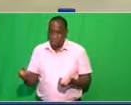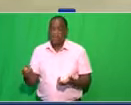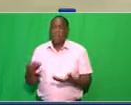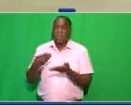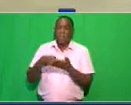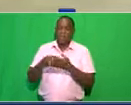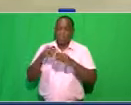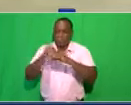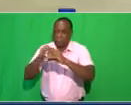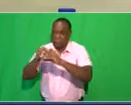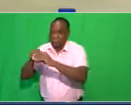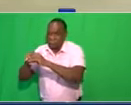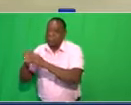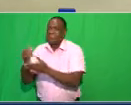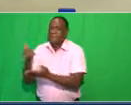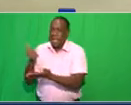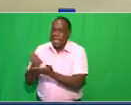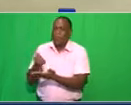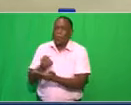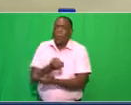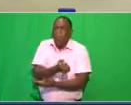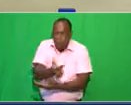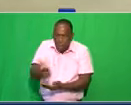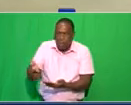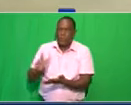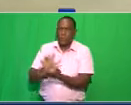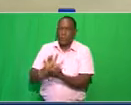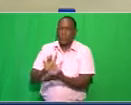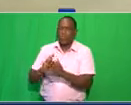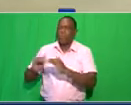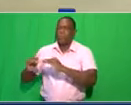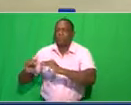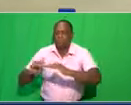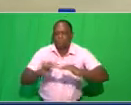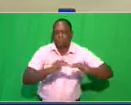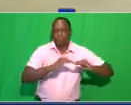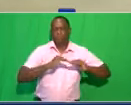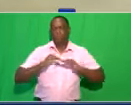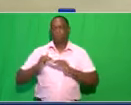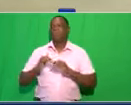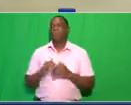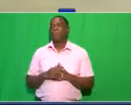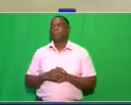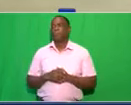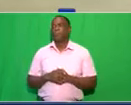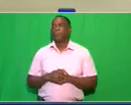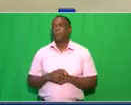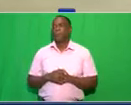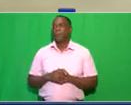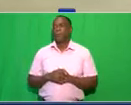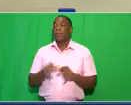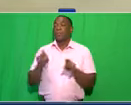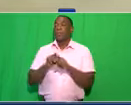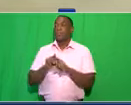want to remind you that we do have Philip Rochford, Mr. Philip Rochford, in Tobago, and he's joined